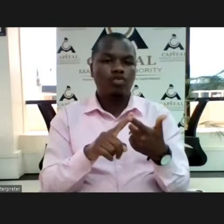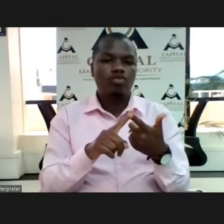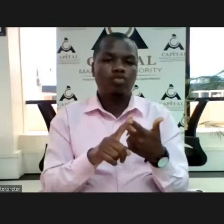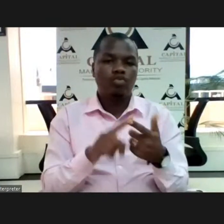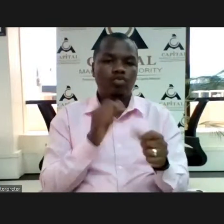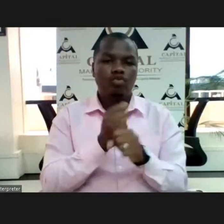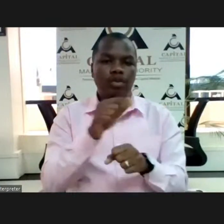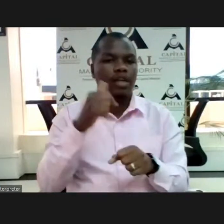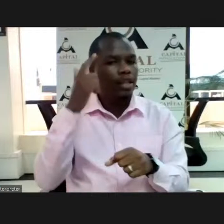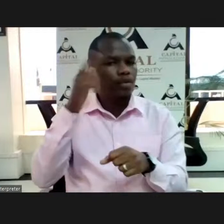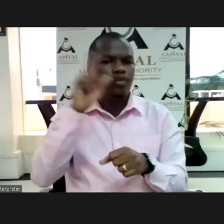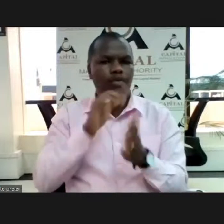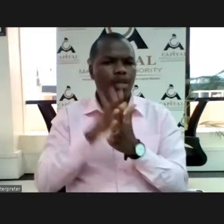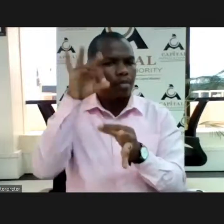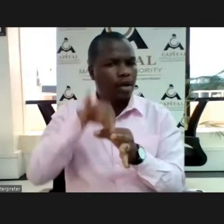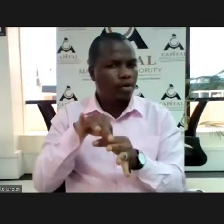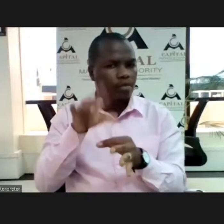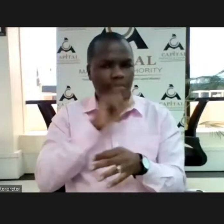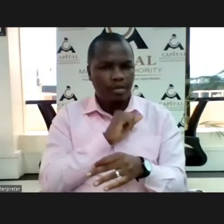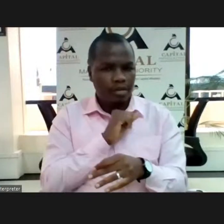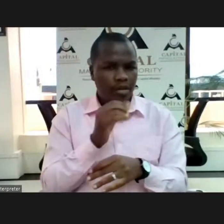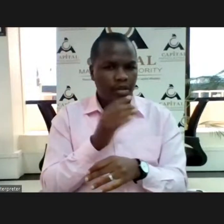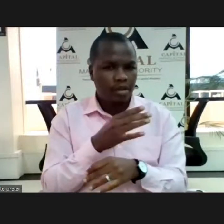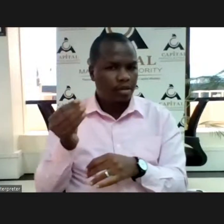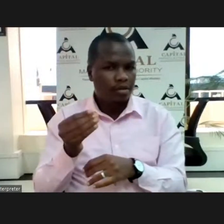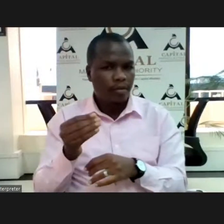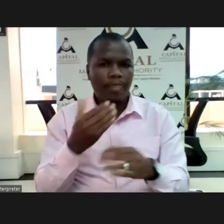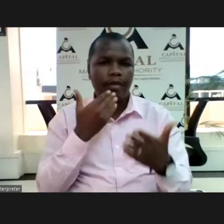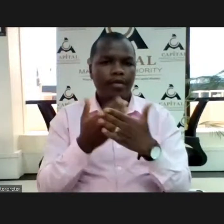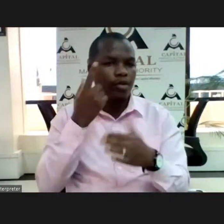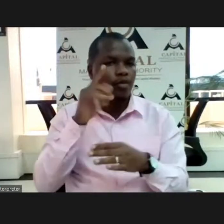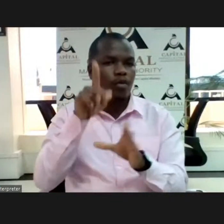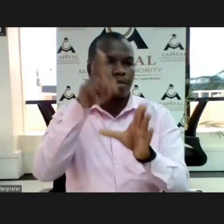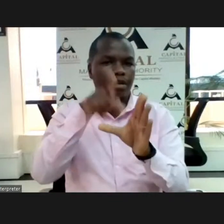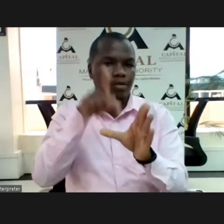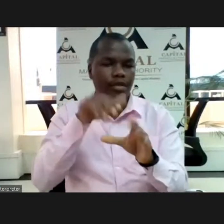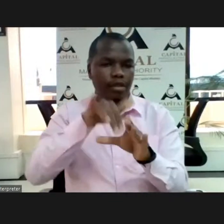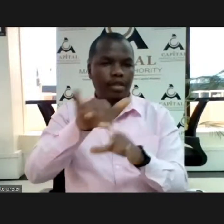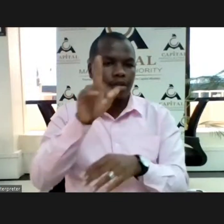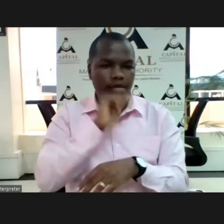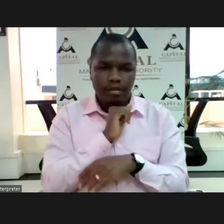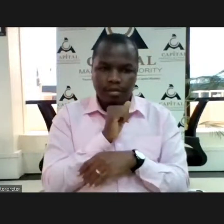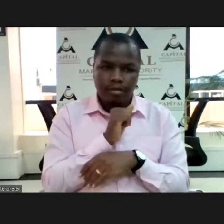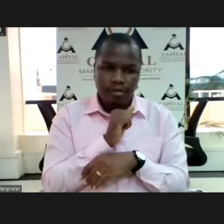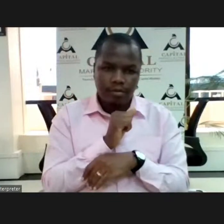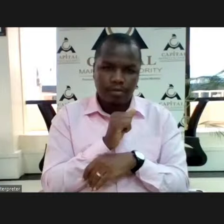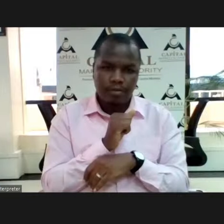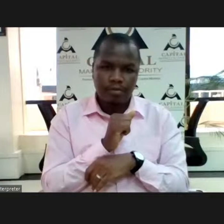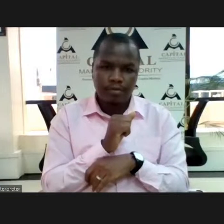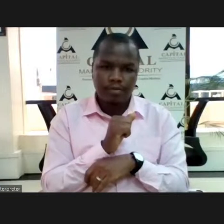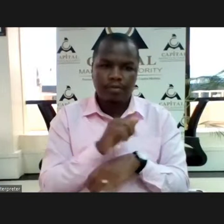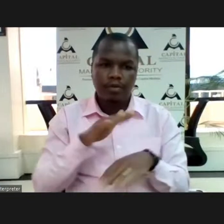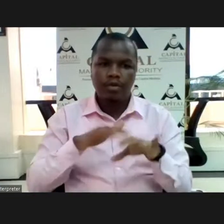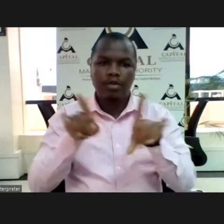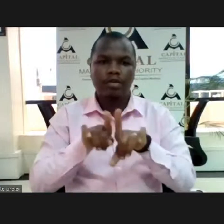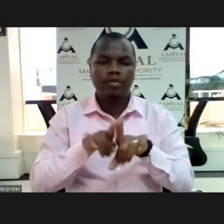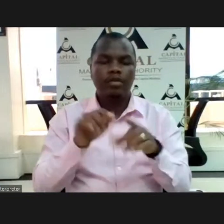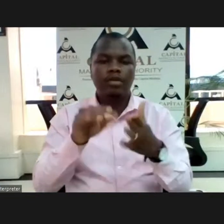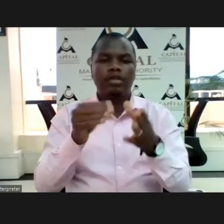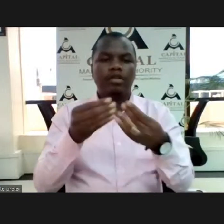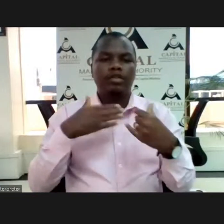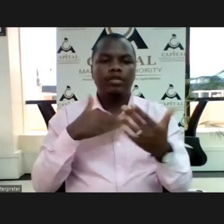think we're done with the poll, and thank you for participating on the same. At least it gives us